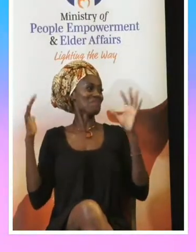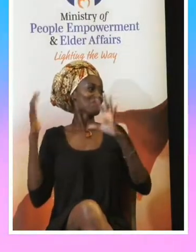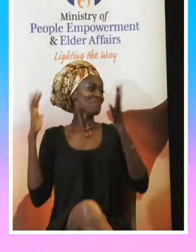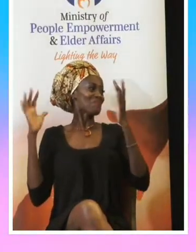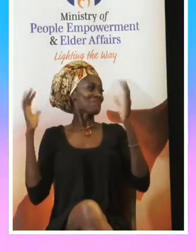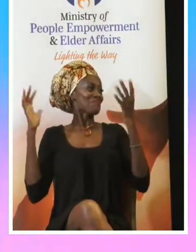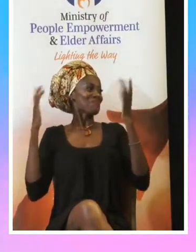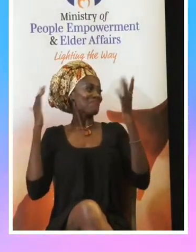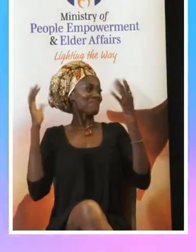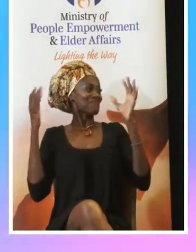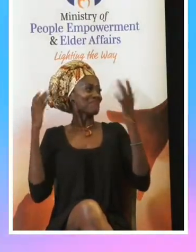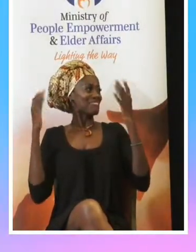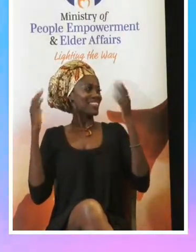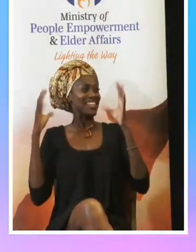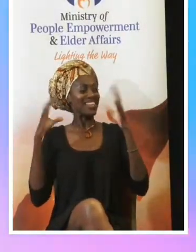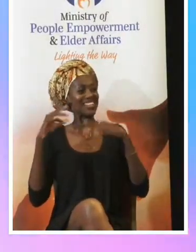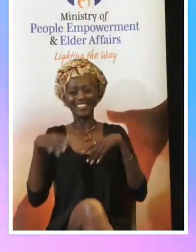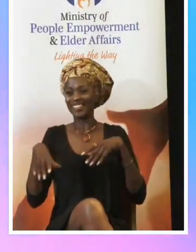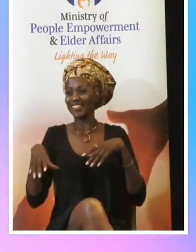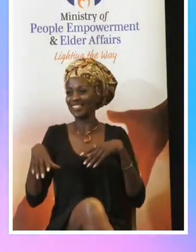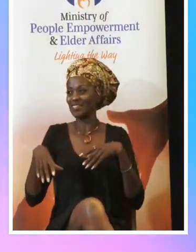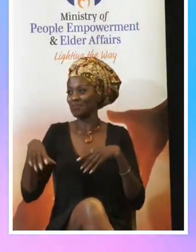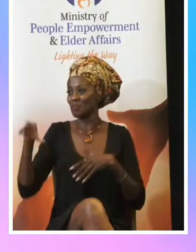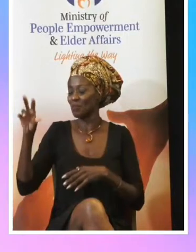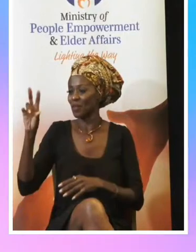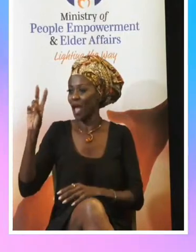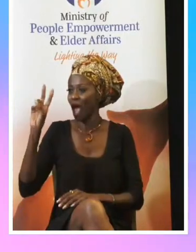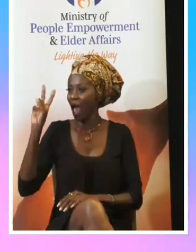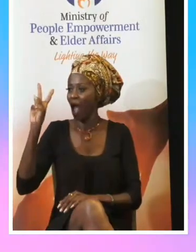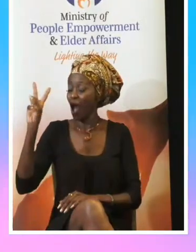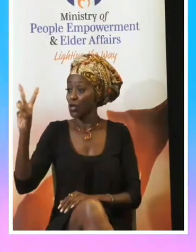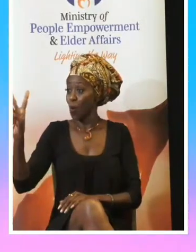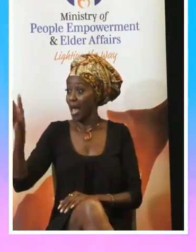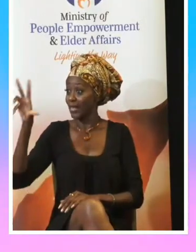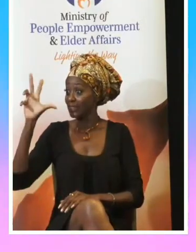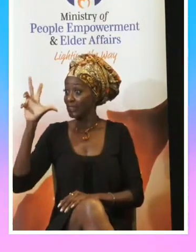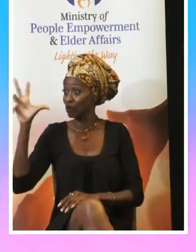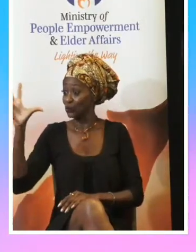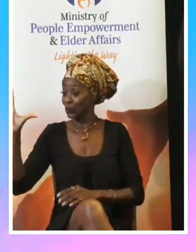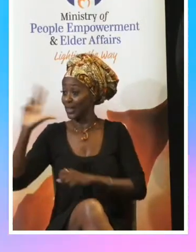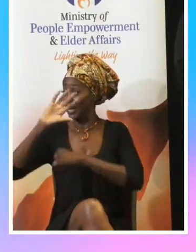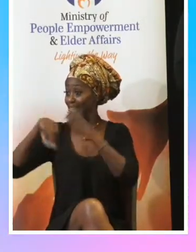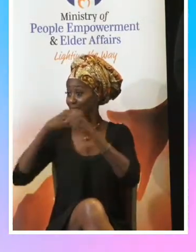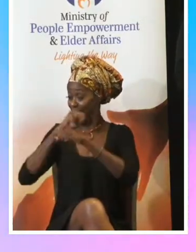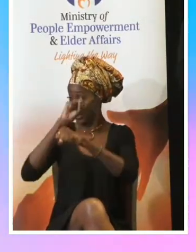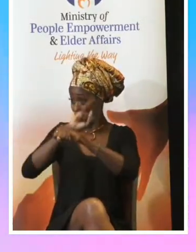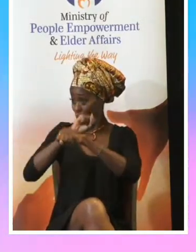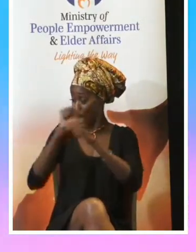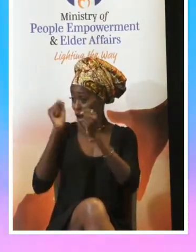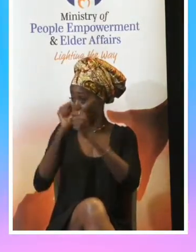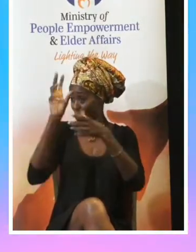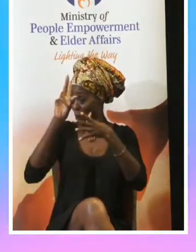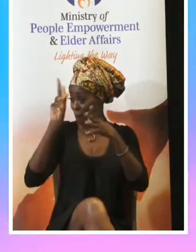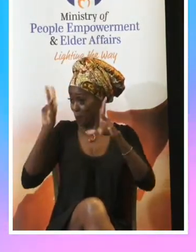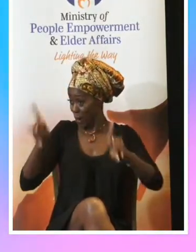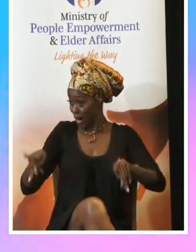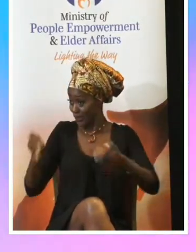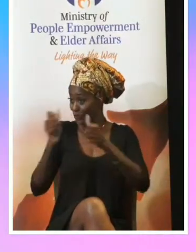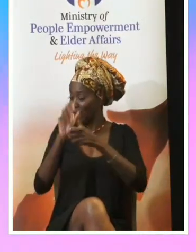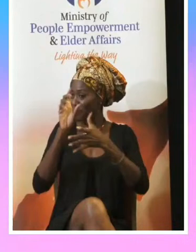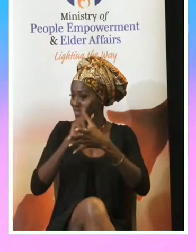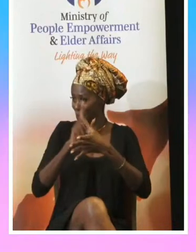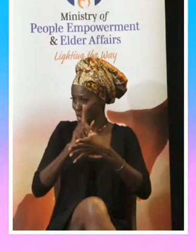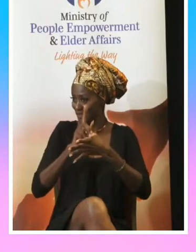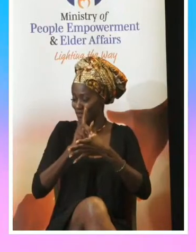No, 22 years for working with persons with disabilities. You know, last year when we were doing